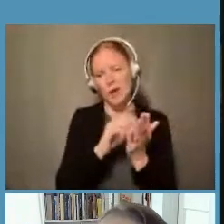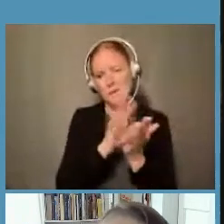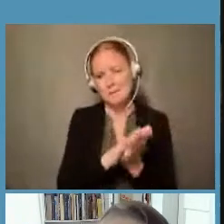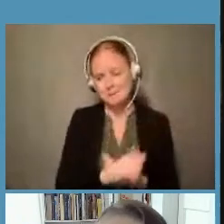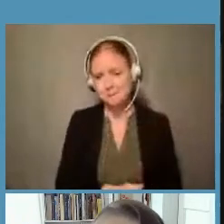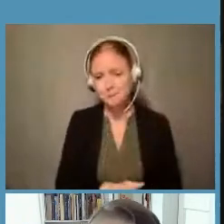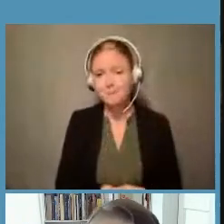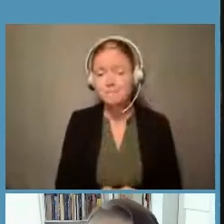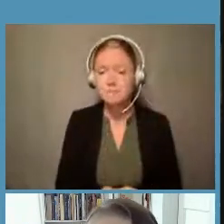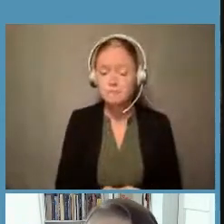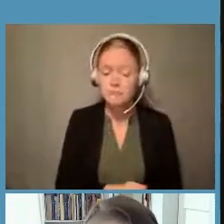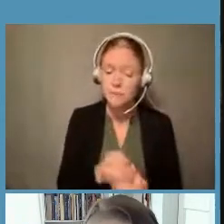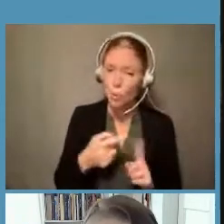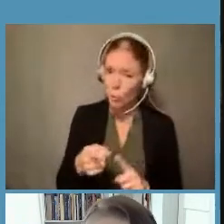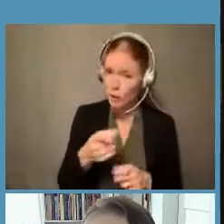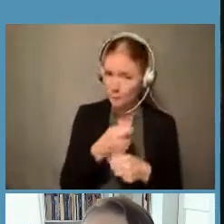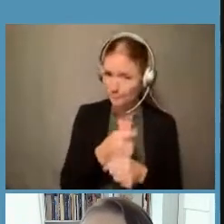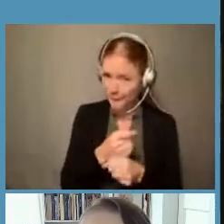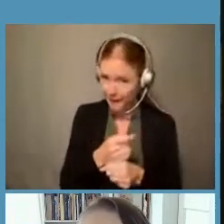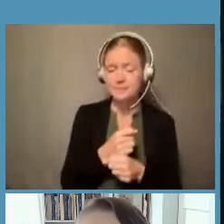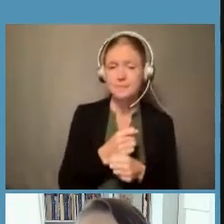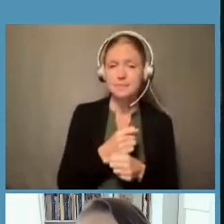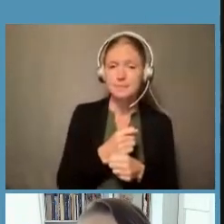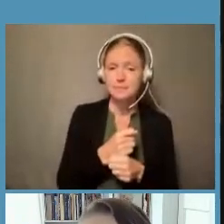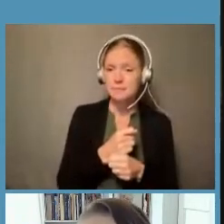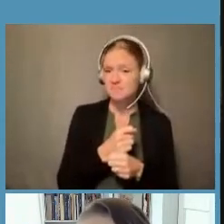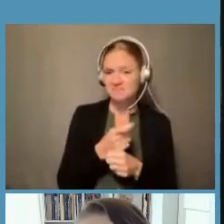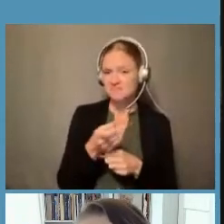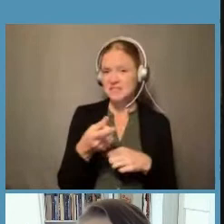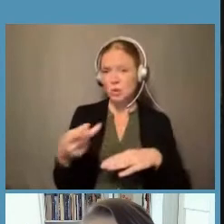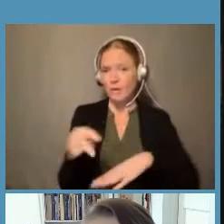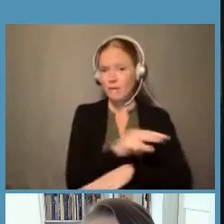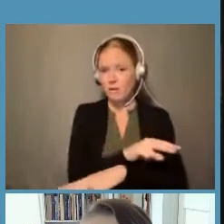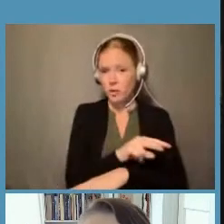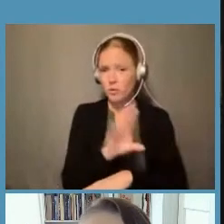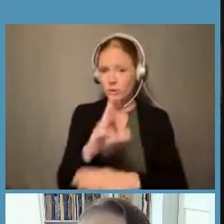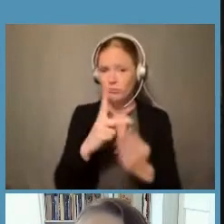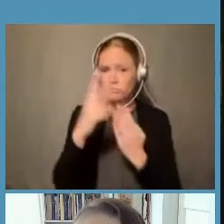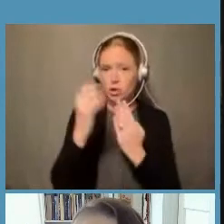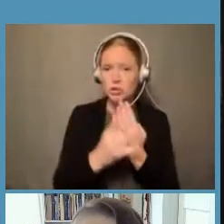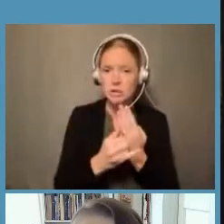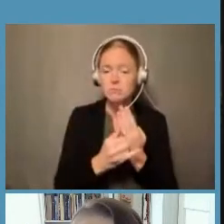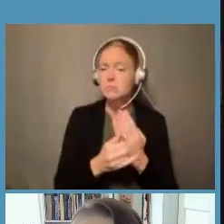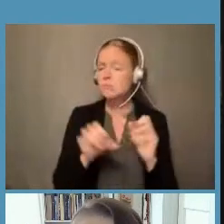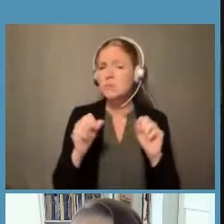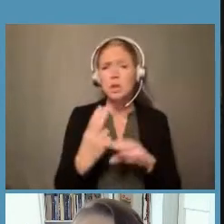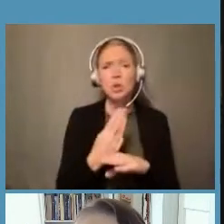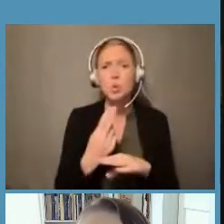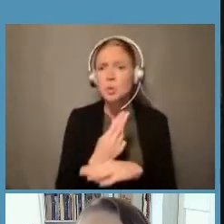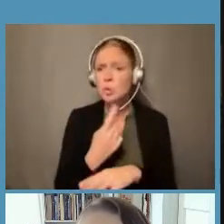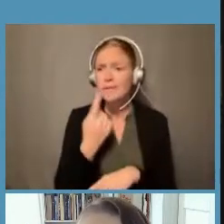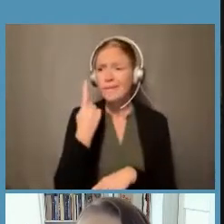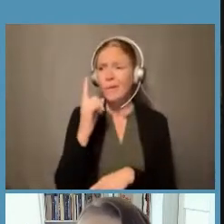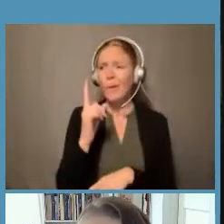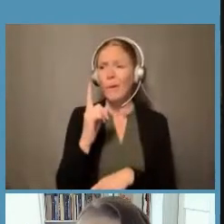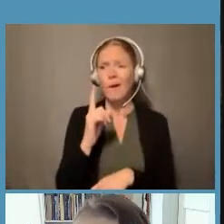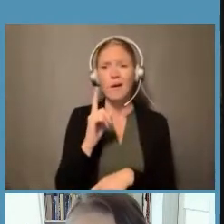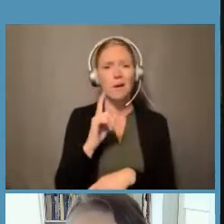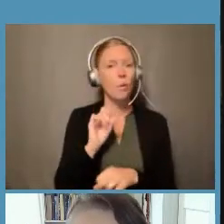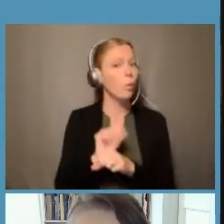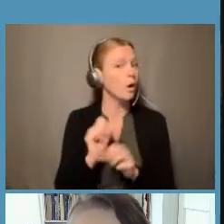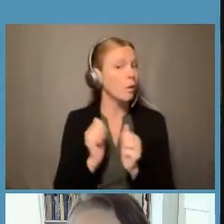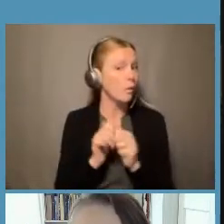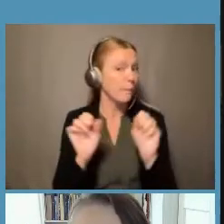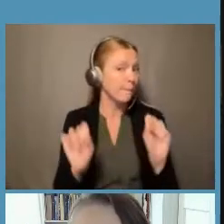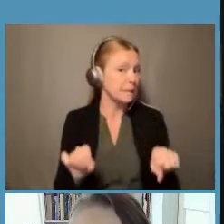once you create this overview of the project, you can use it to work with